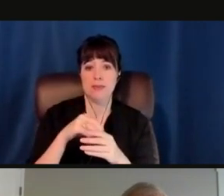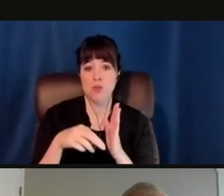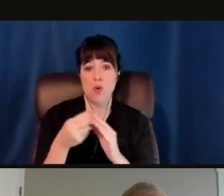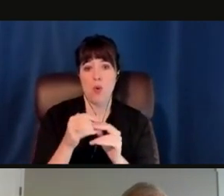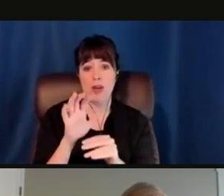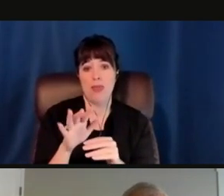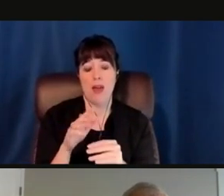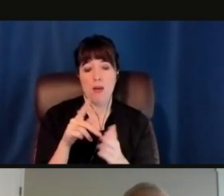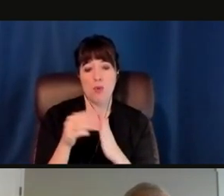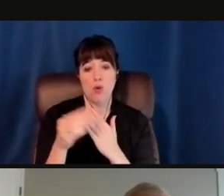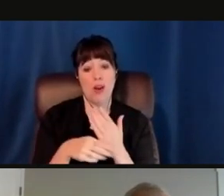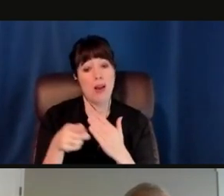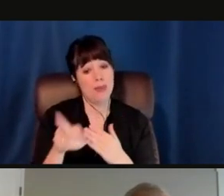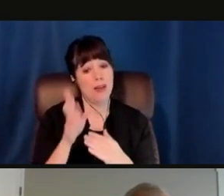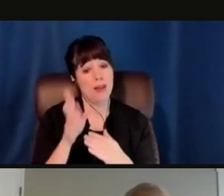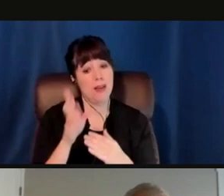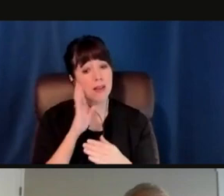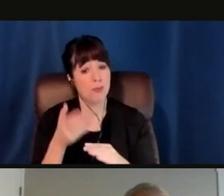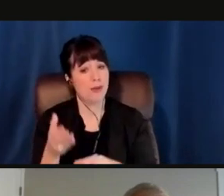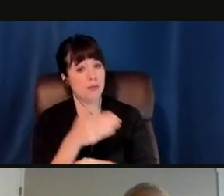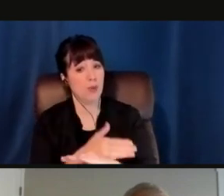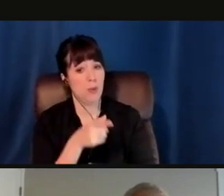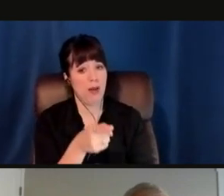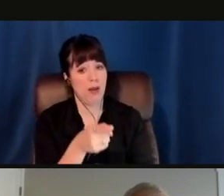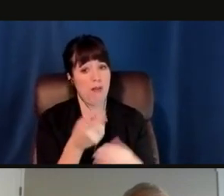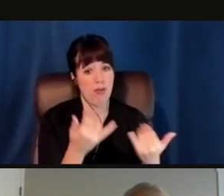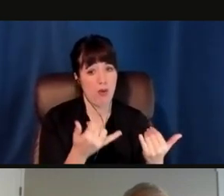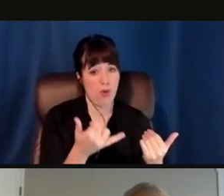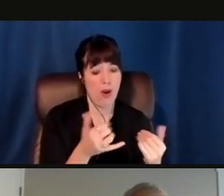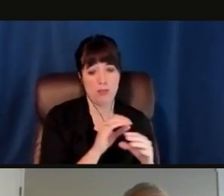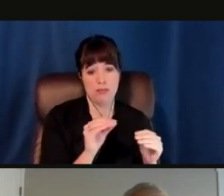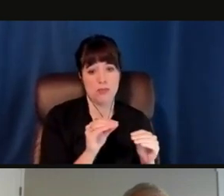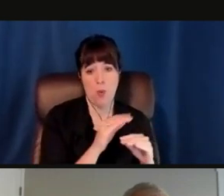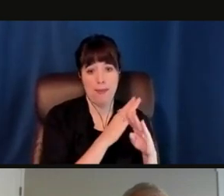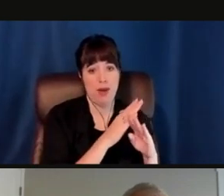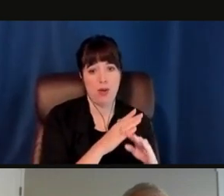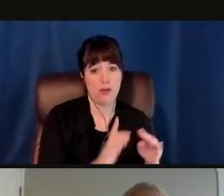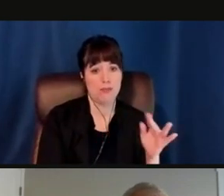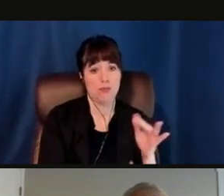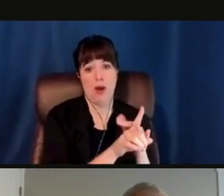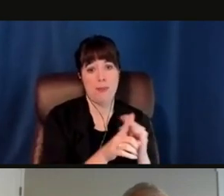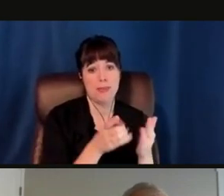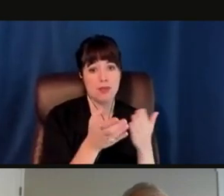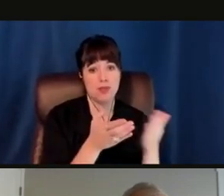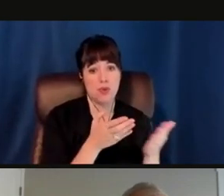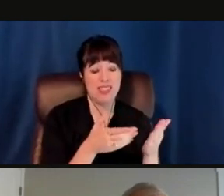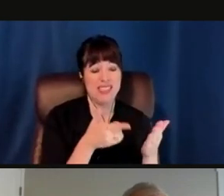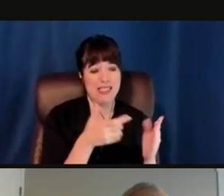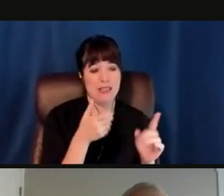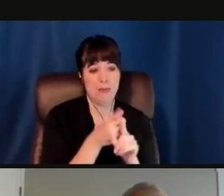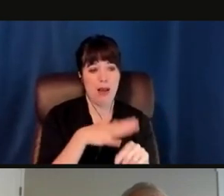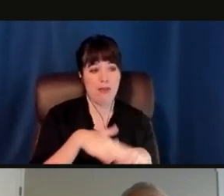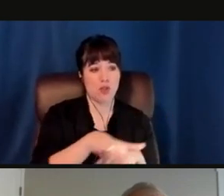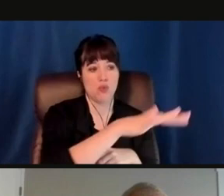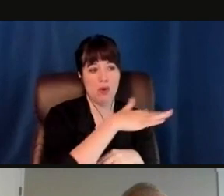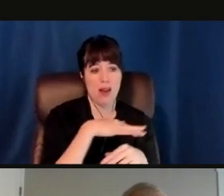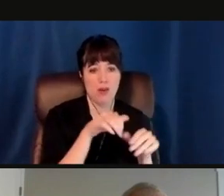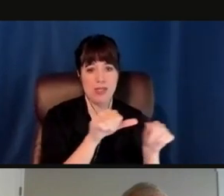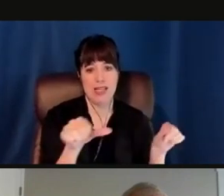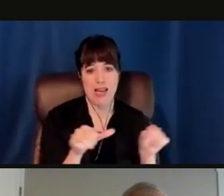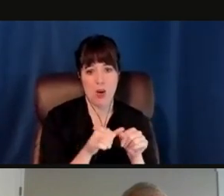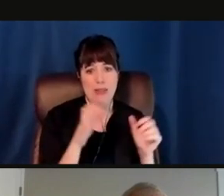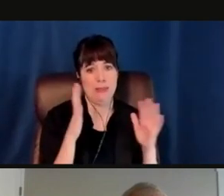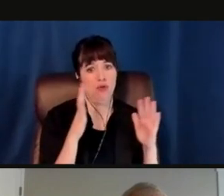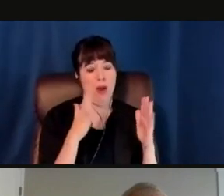improvement over the current no barrier drop-in services currently offered at this site, as its impact on the surrounding area has been troubled